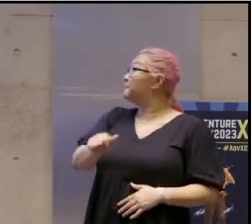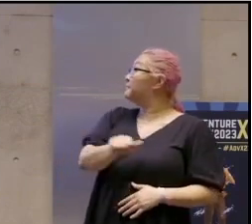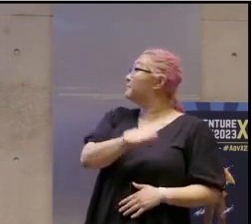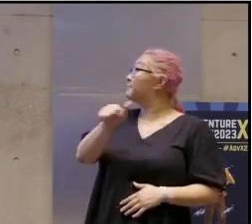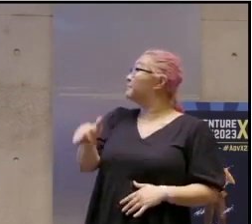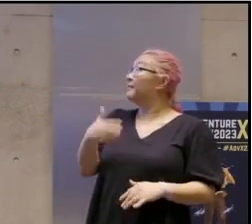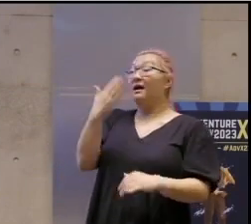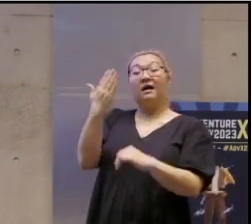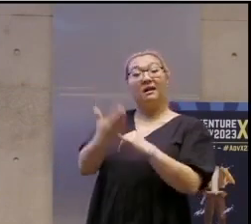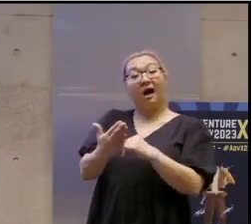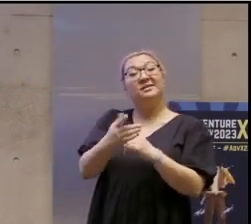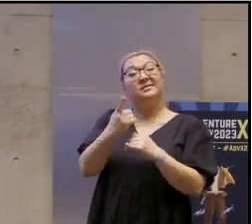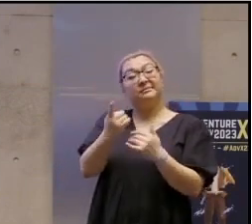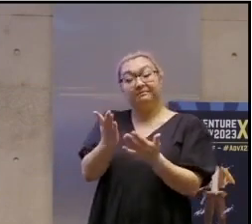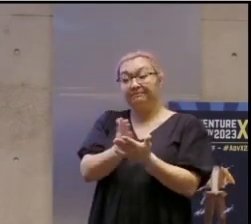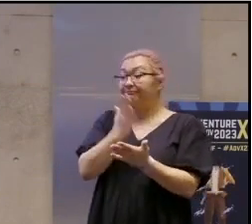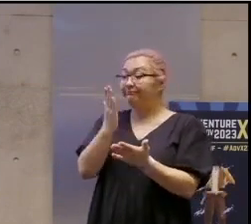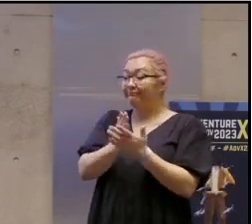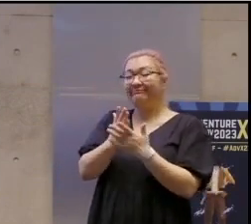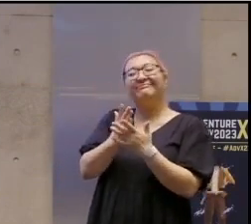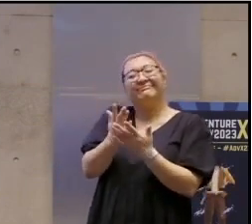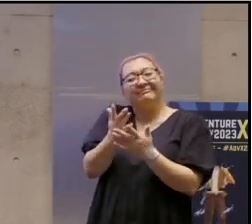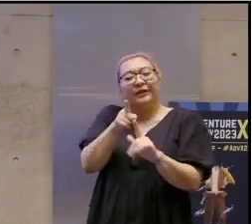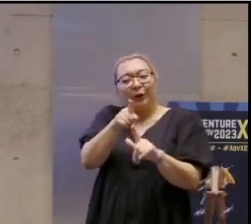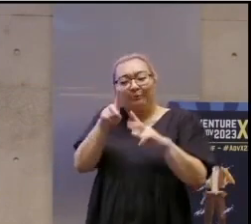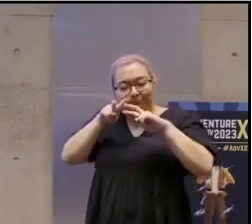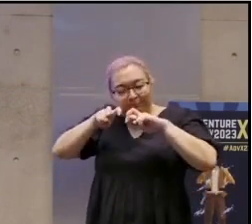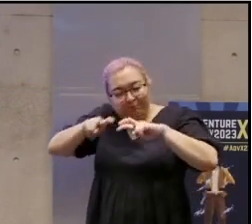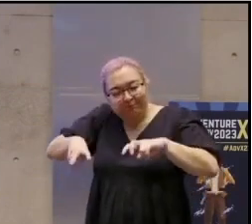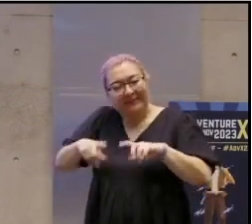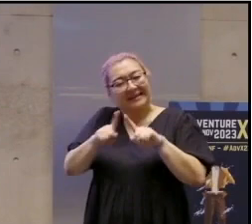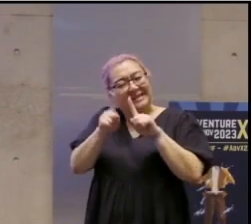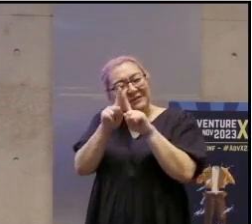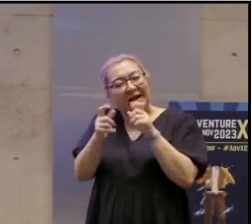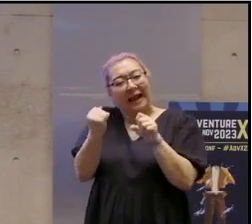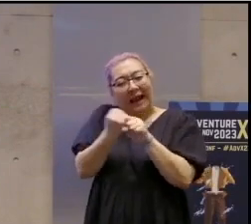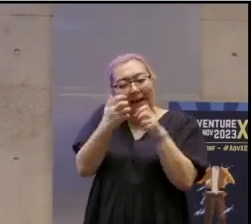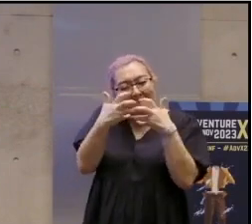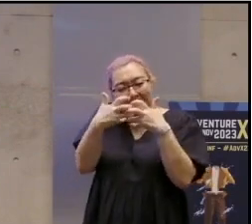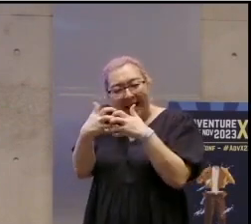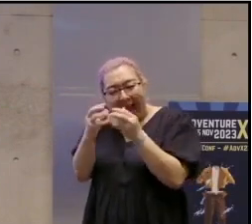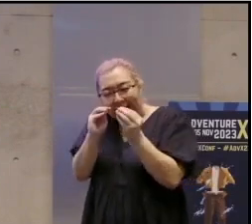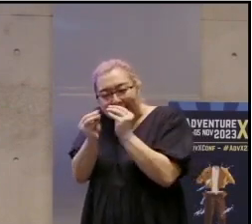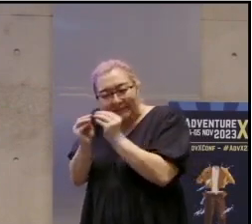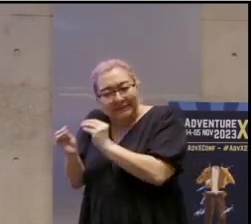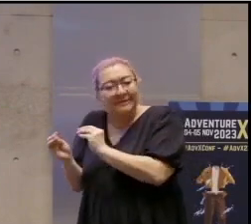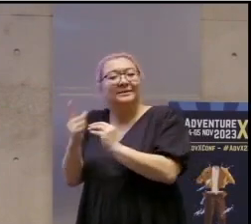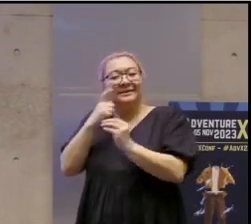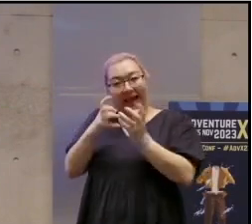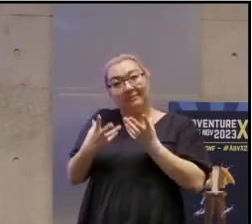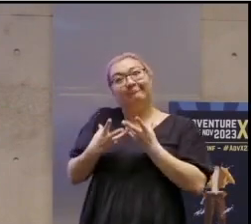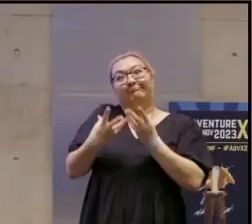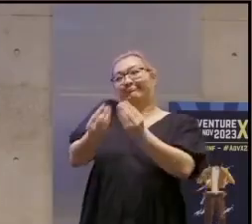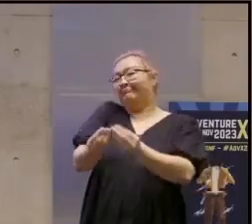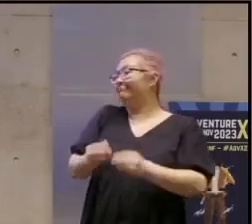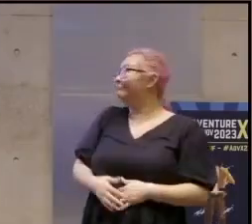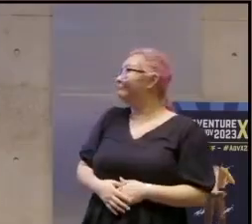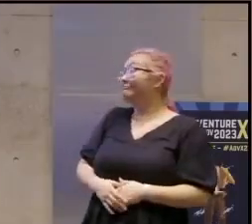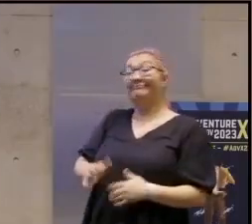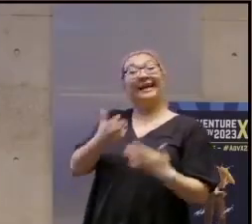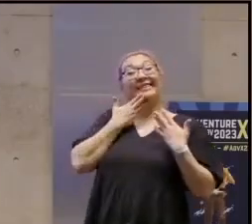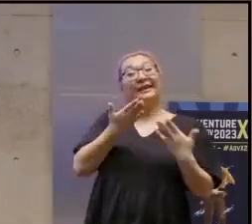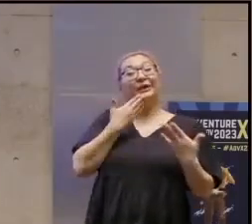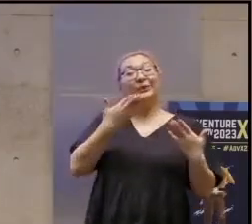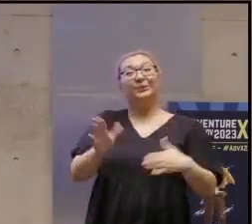least, explore unique mechanics that can really resonate with players' experience, and you have something really magical. Thank you very